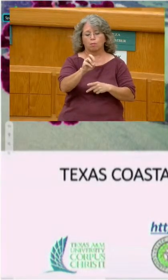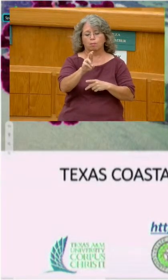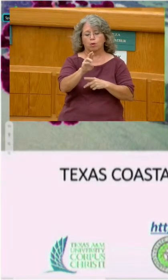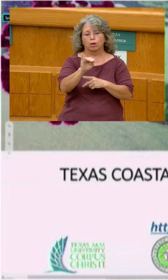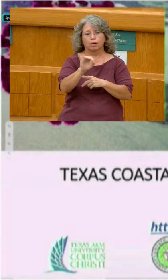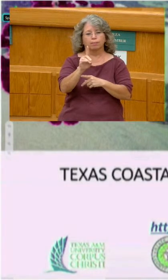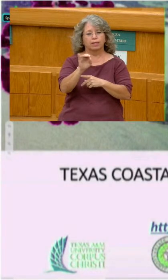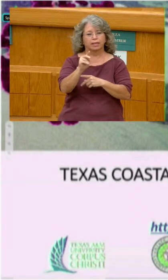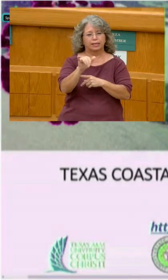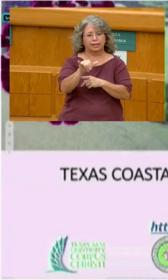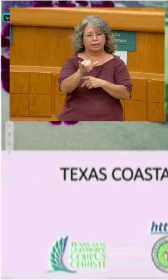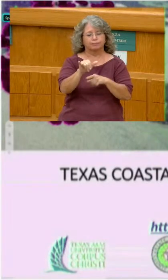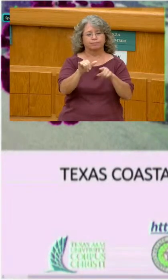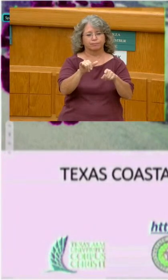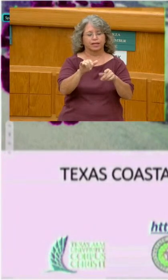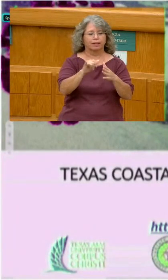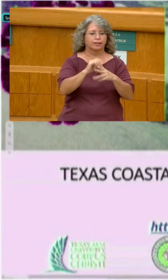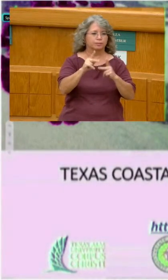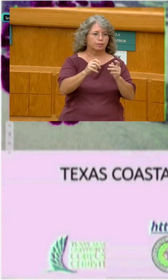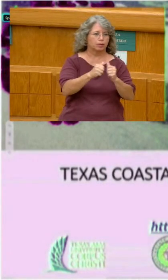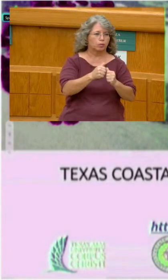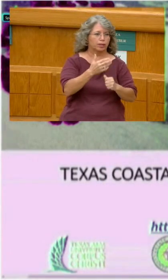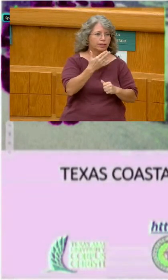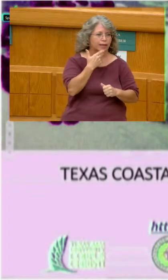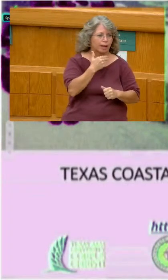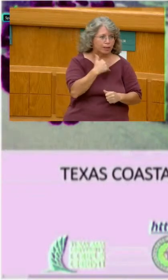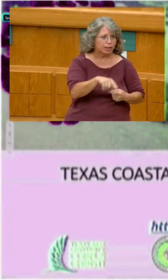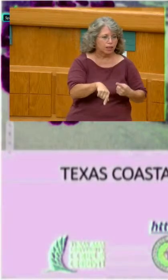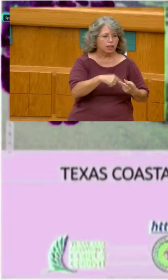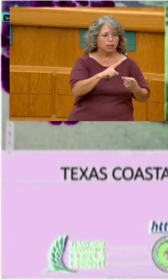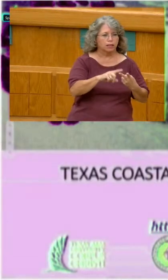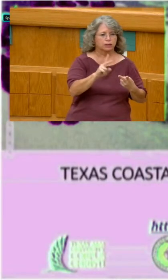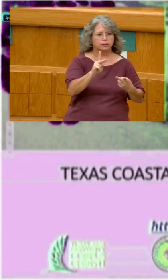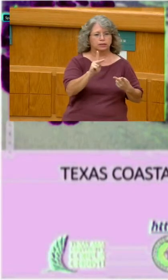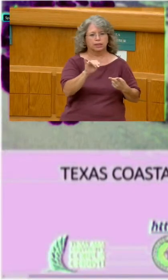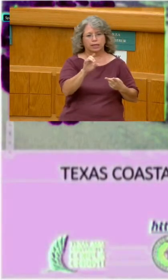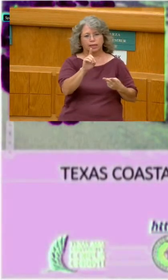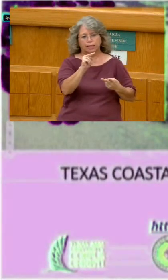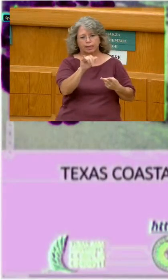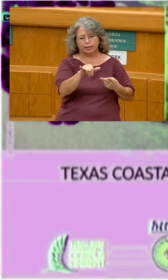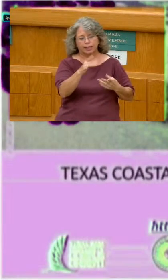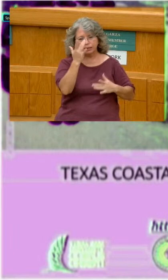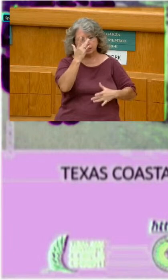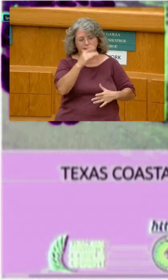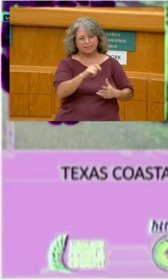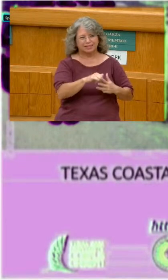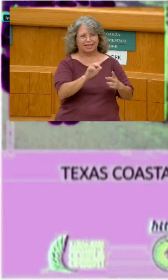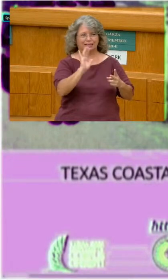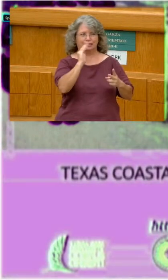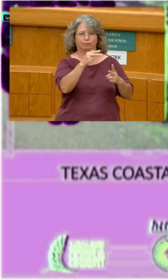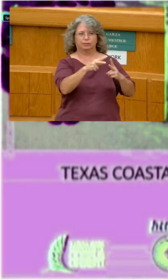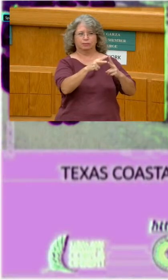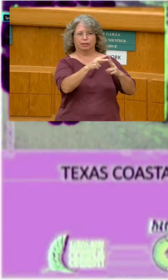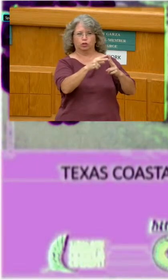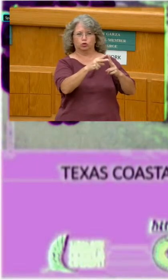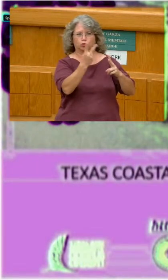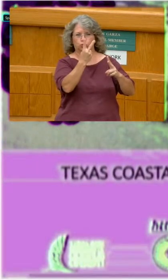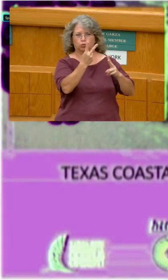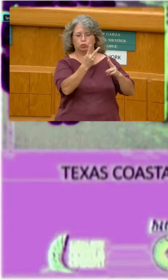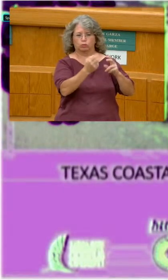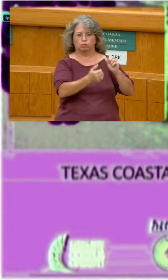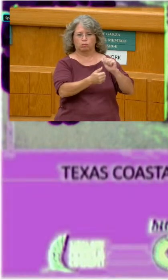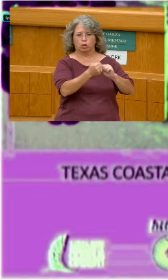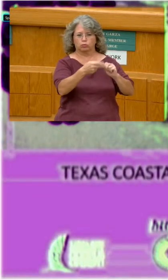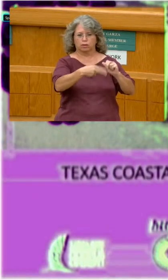with kidney disease. Those seem to be the two highest comorbidities that we're seeing in